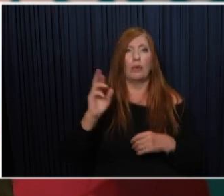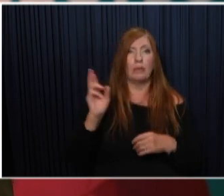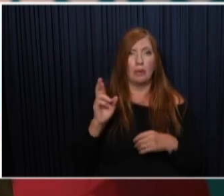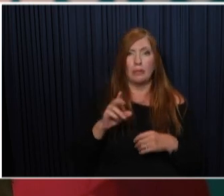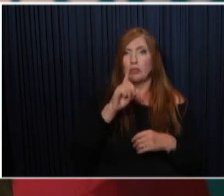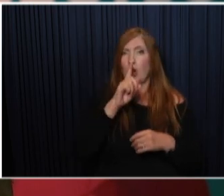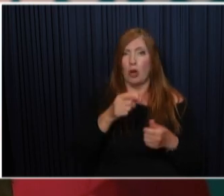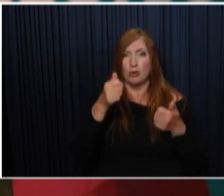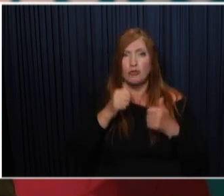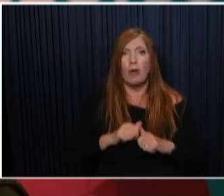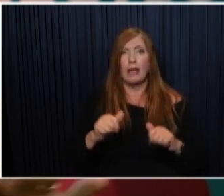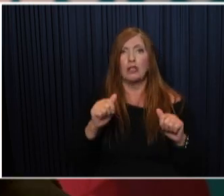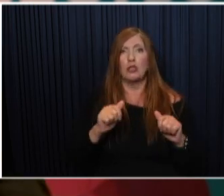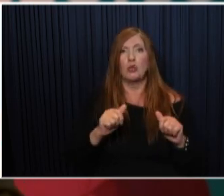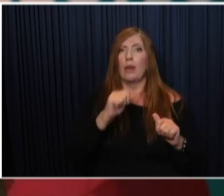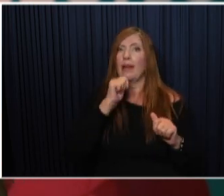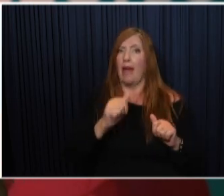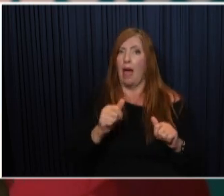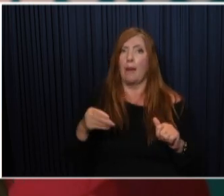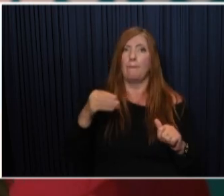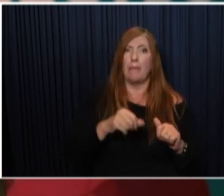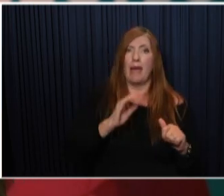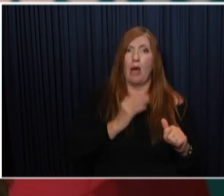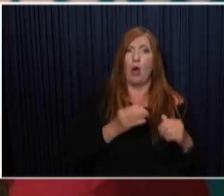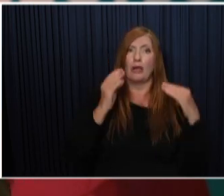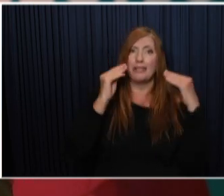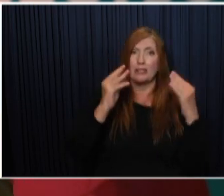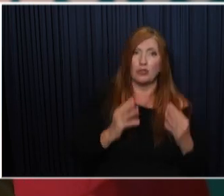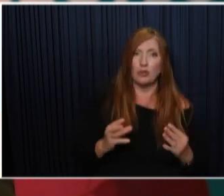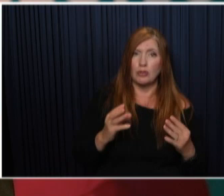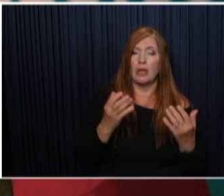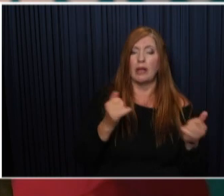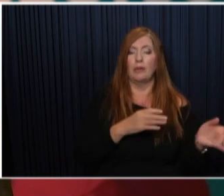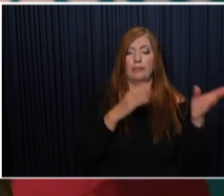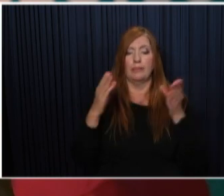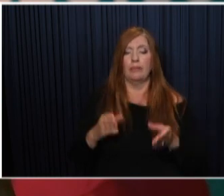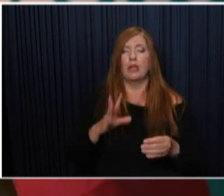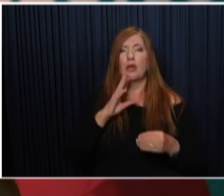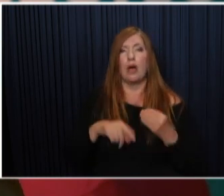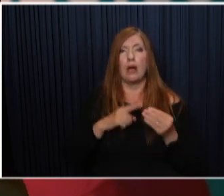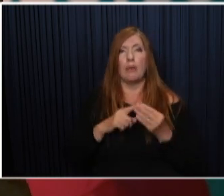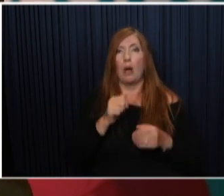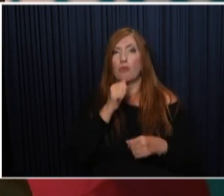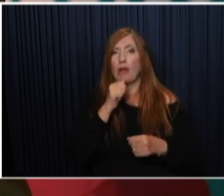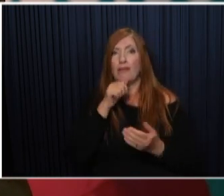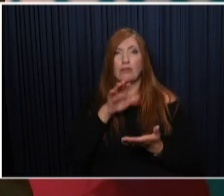are trying to not pay our teachers. Let's talk private schools versus